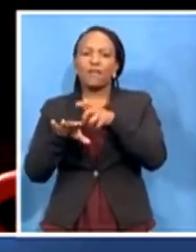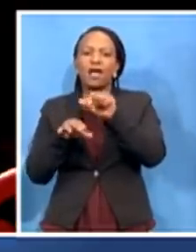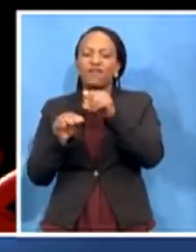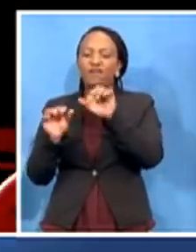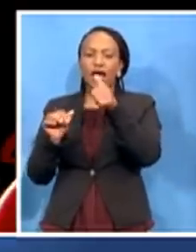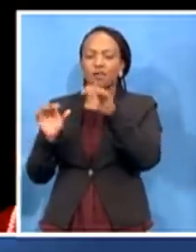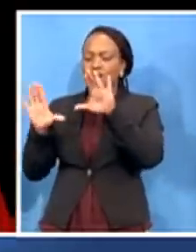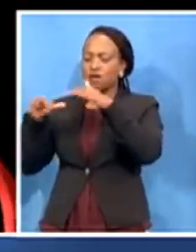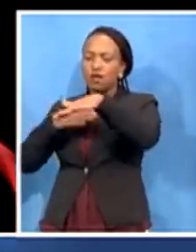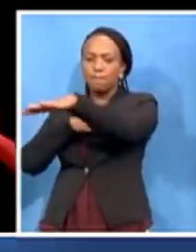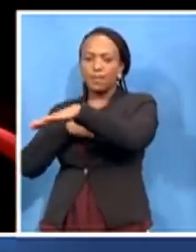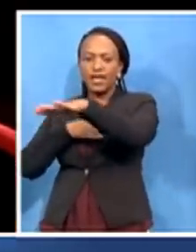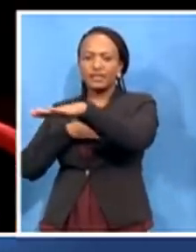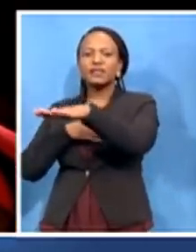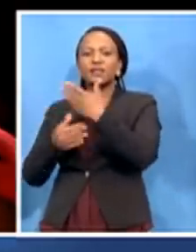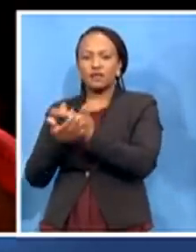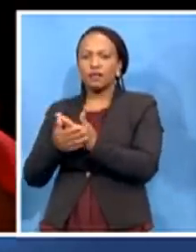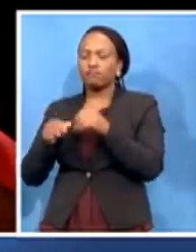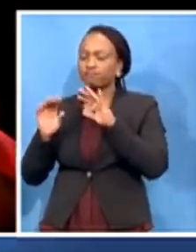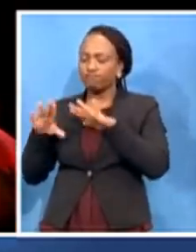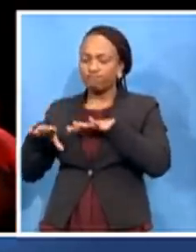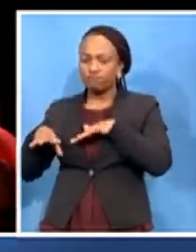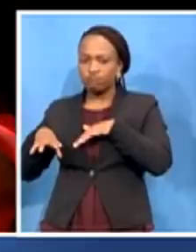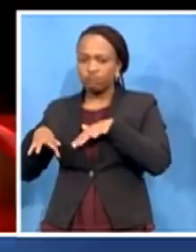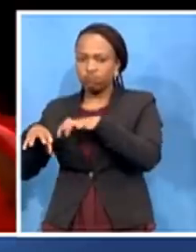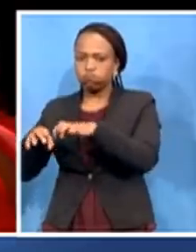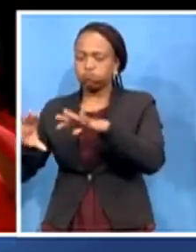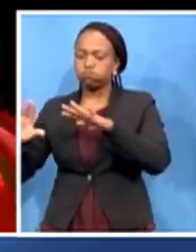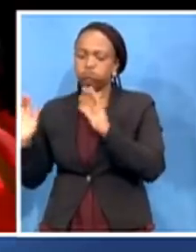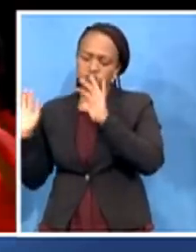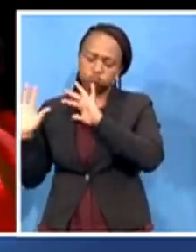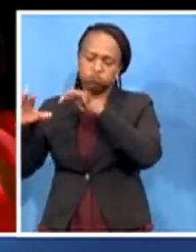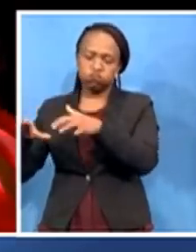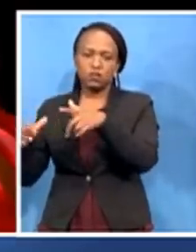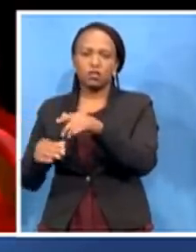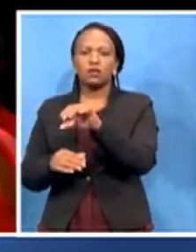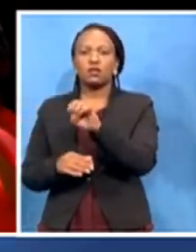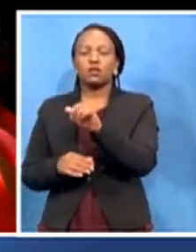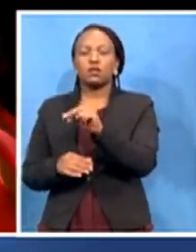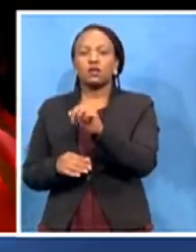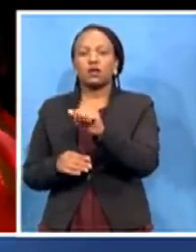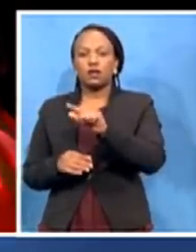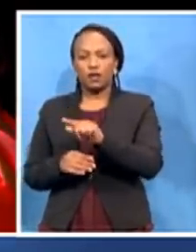can gather in Senekal, just as we've seen with the EFF